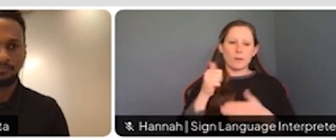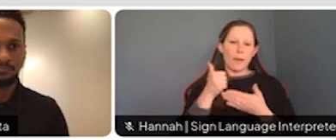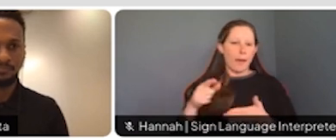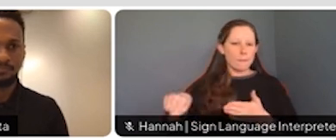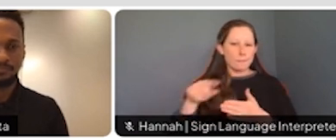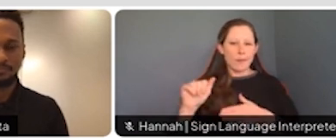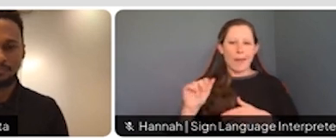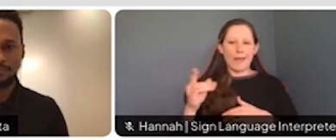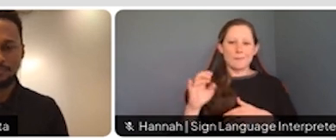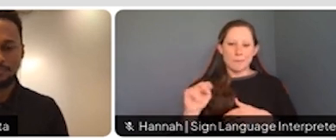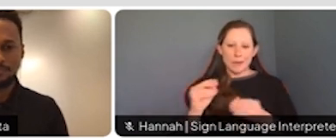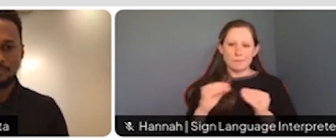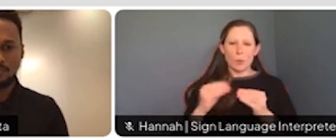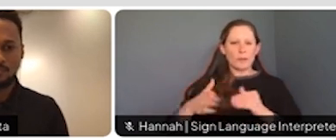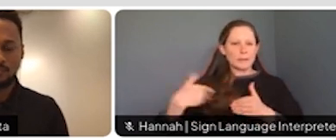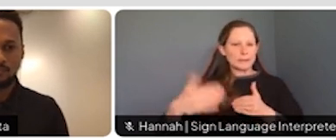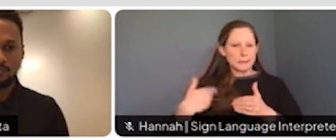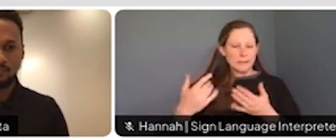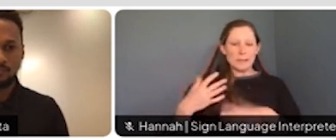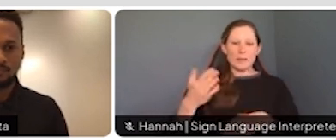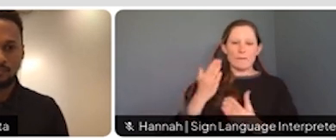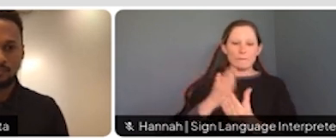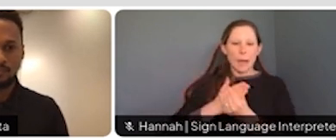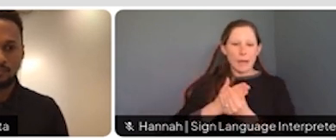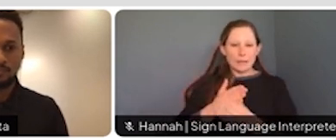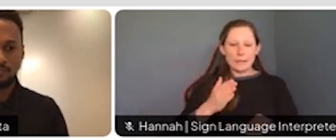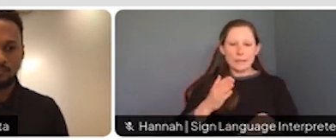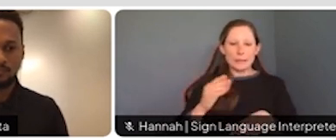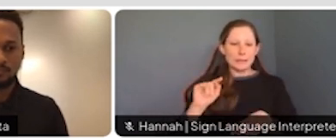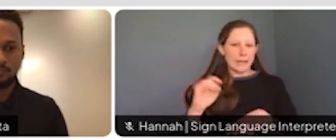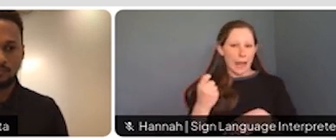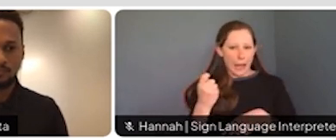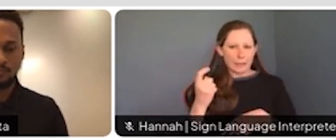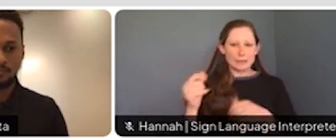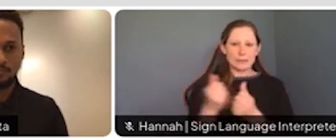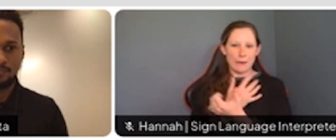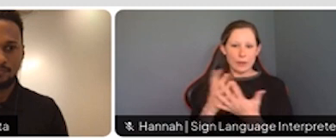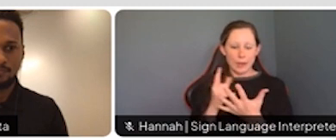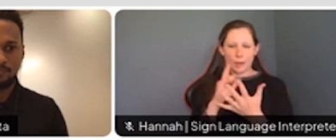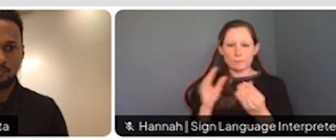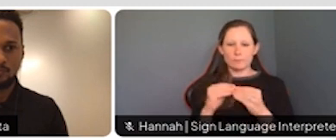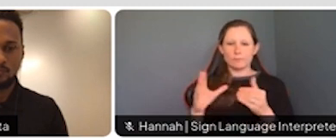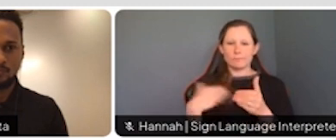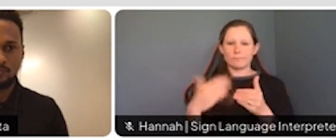administration, ease filing for all of the businesses on our platform.